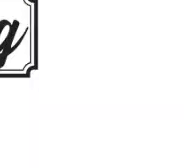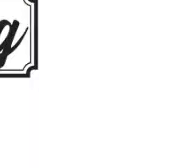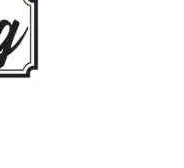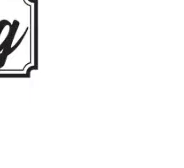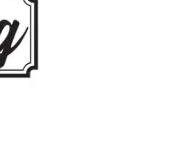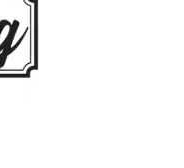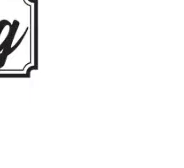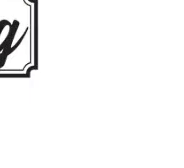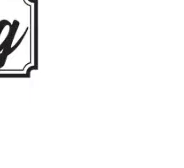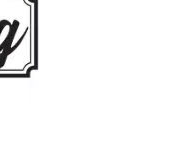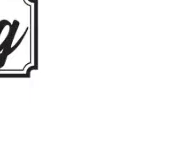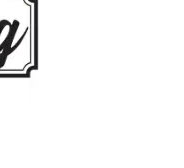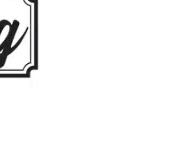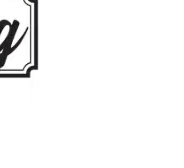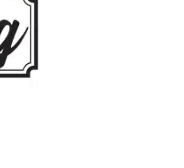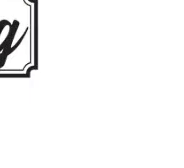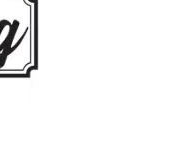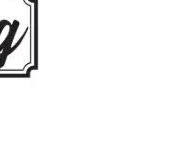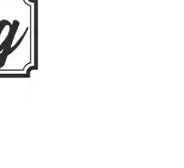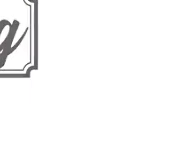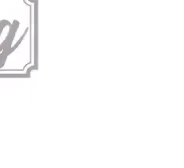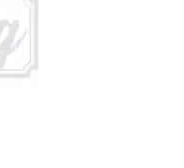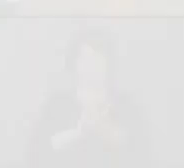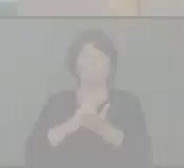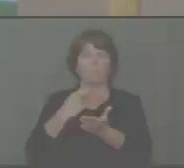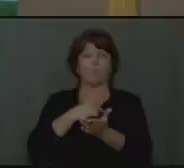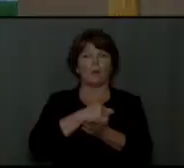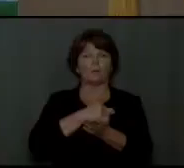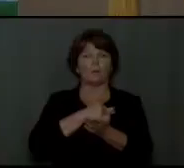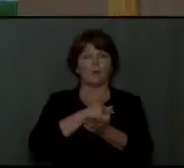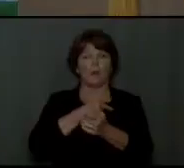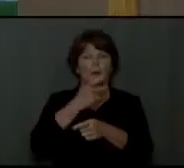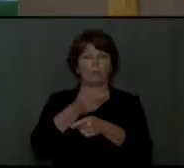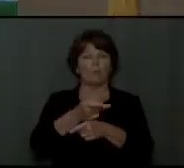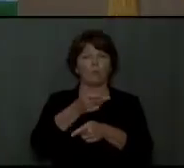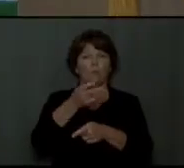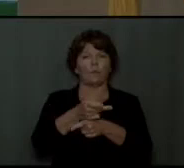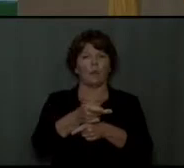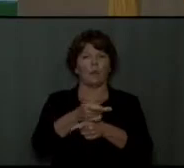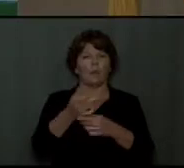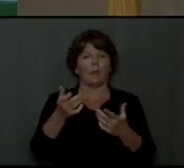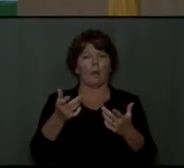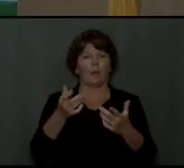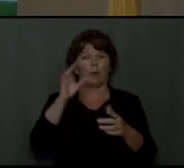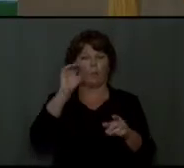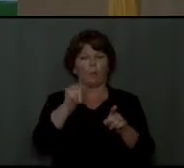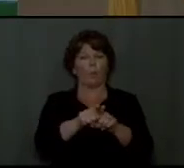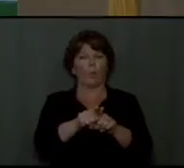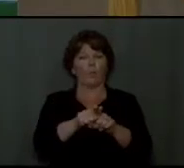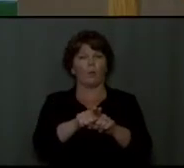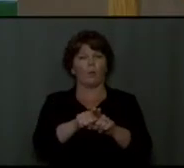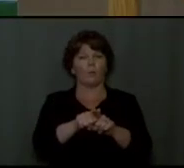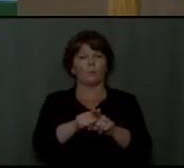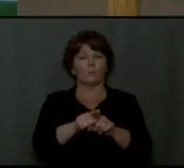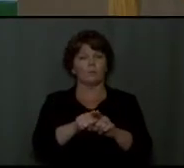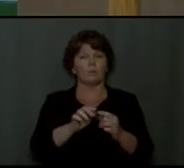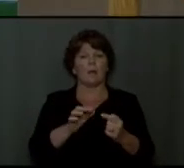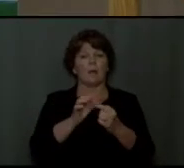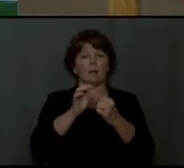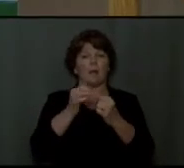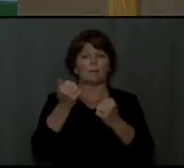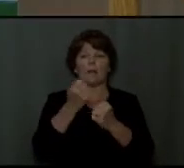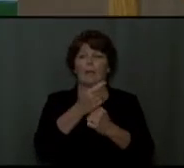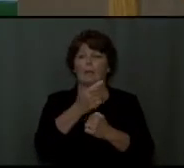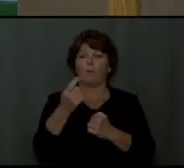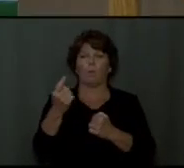Today, on Main Street Living. Take care, brothers, lest there be in any of